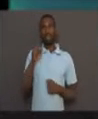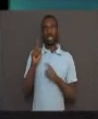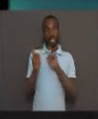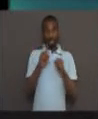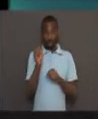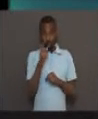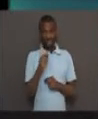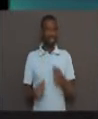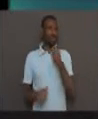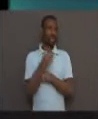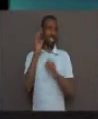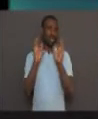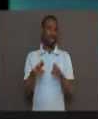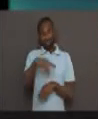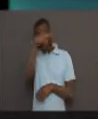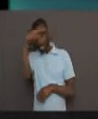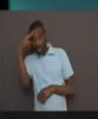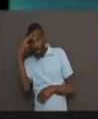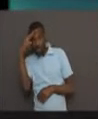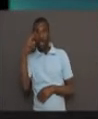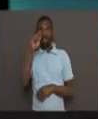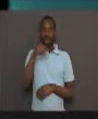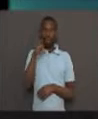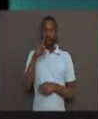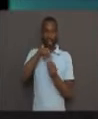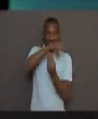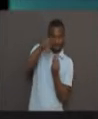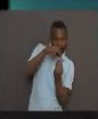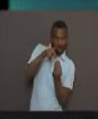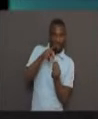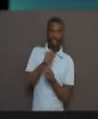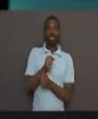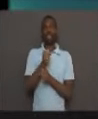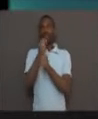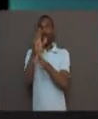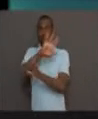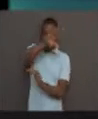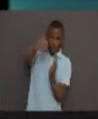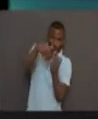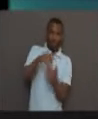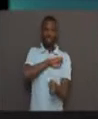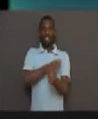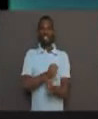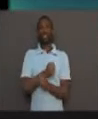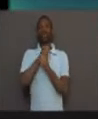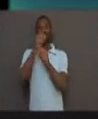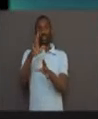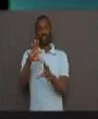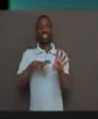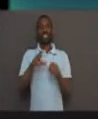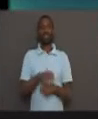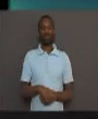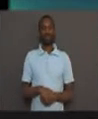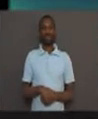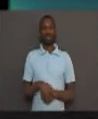harmful because the alpha particles lose all of their energy